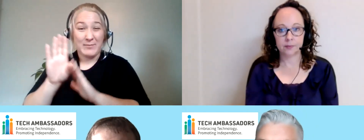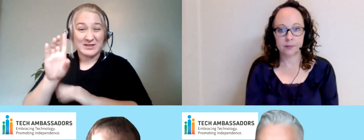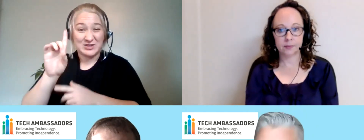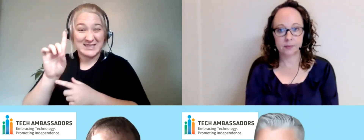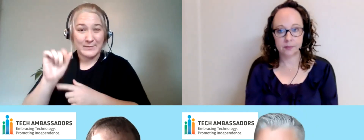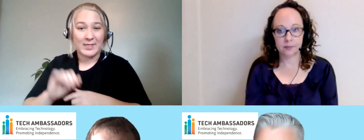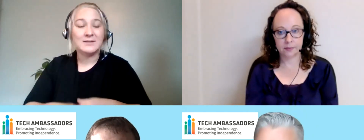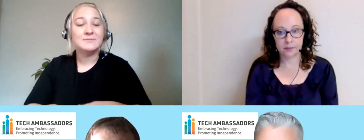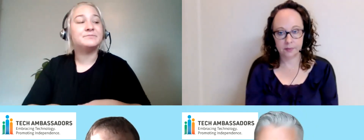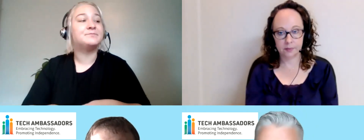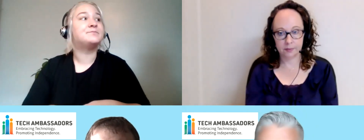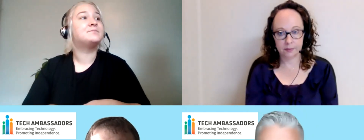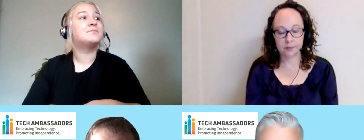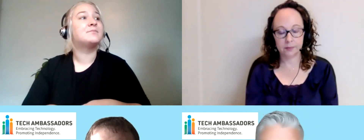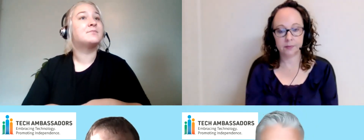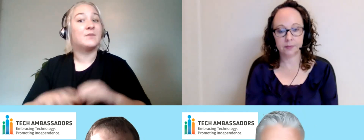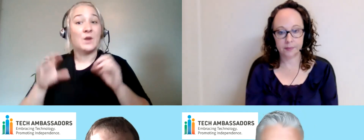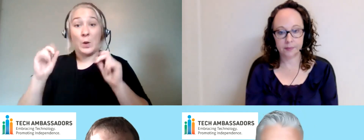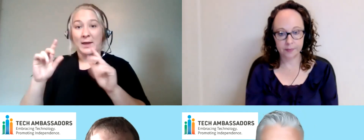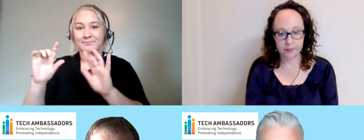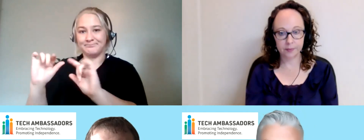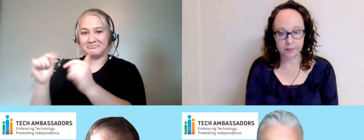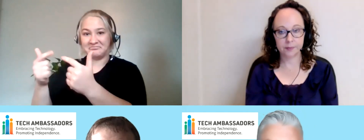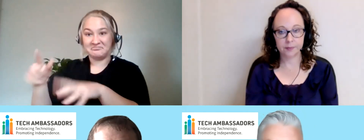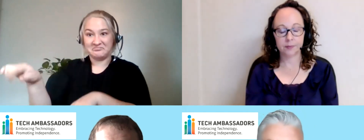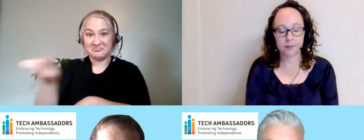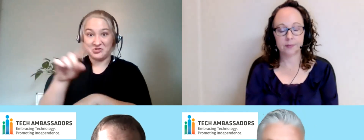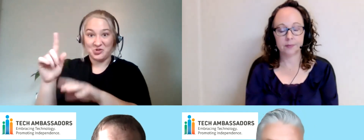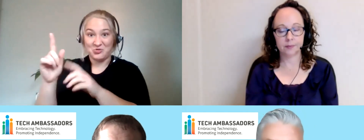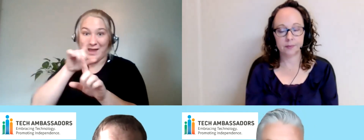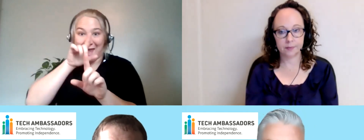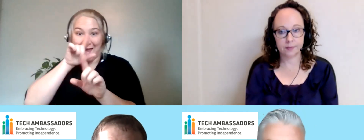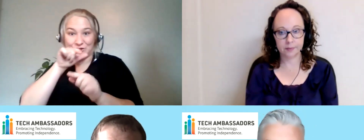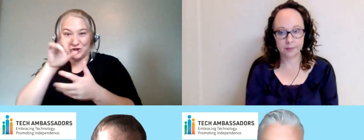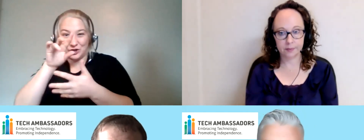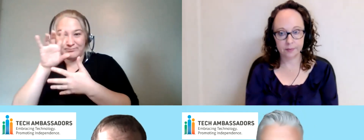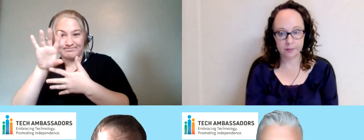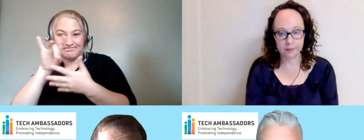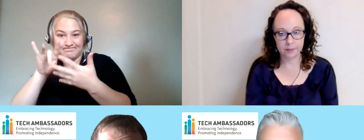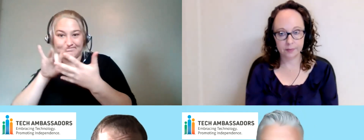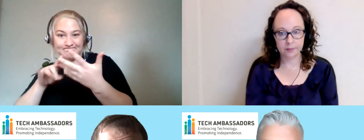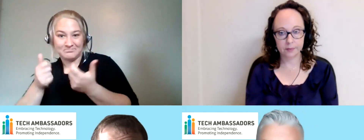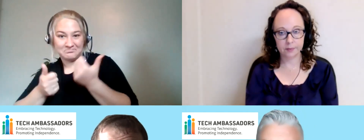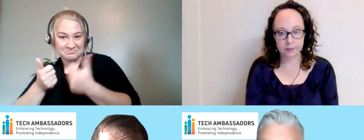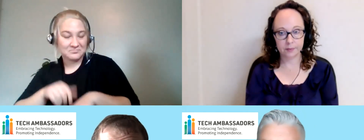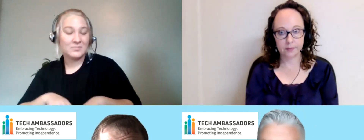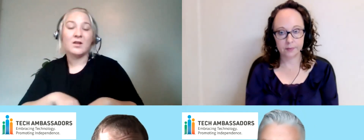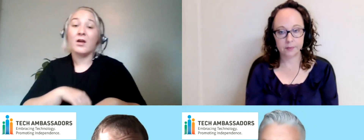All right, while we let that go, I want to make sure that we wish